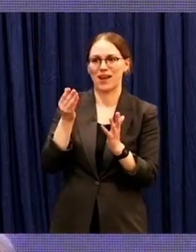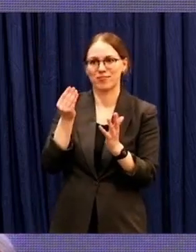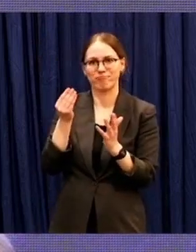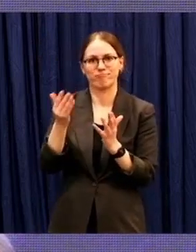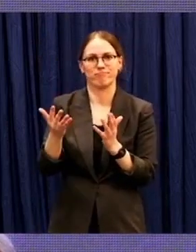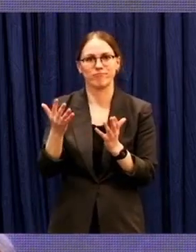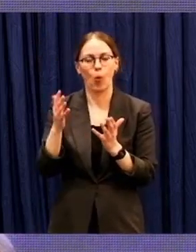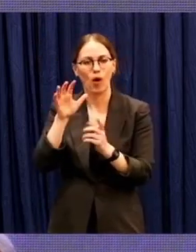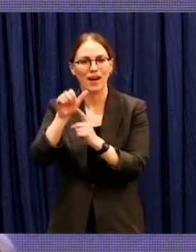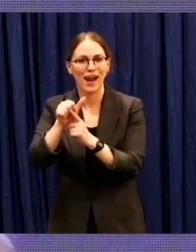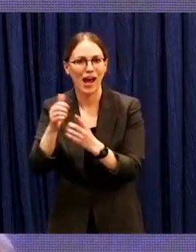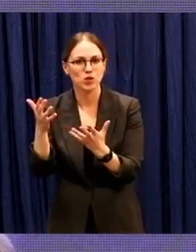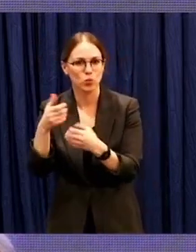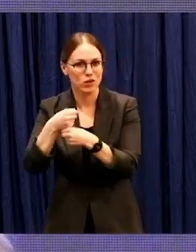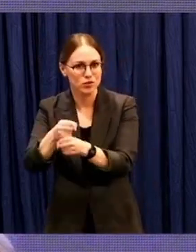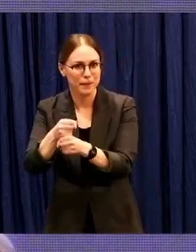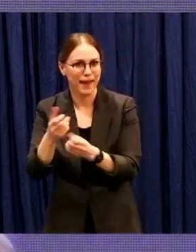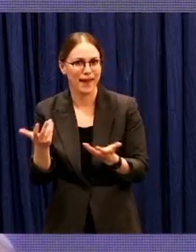generated.